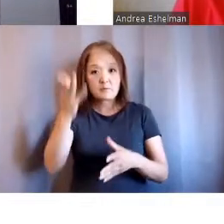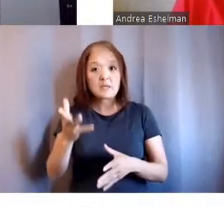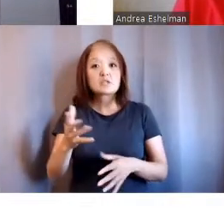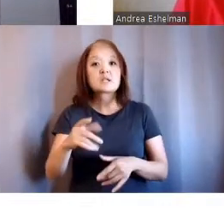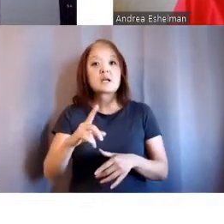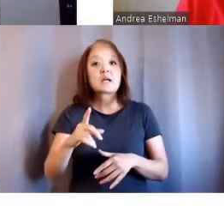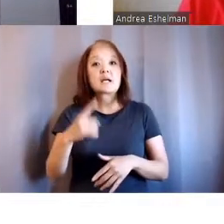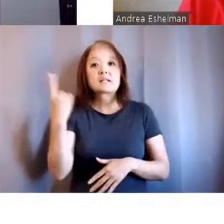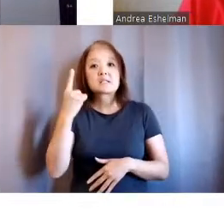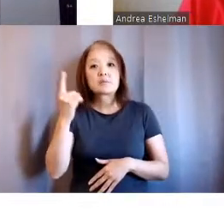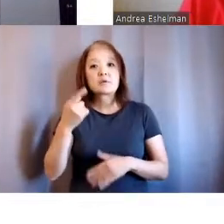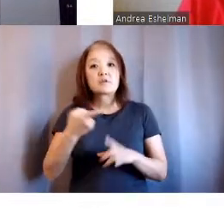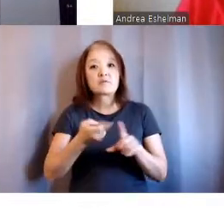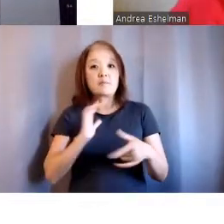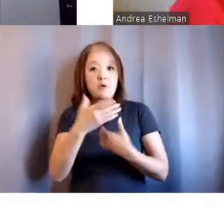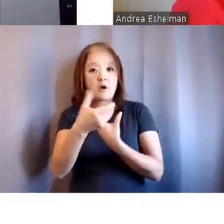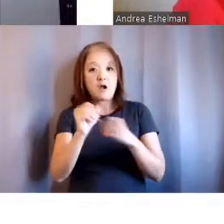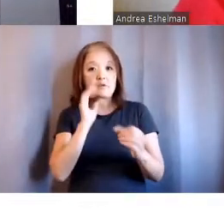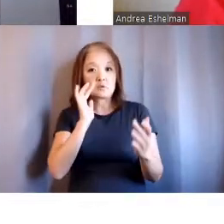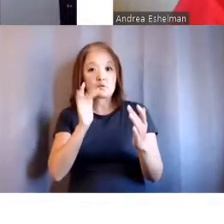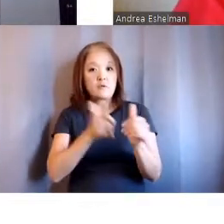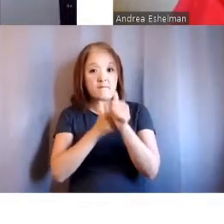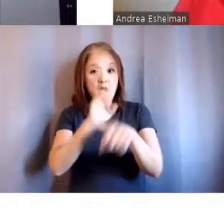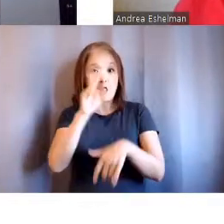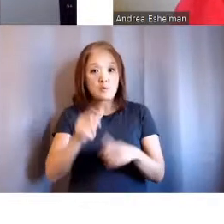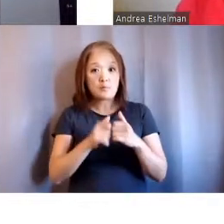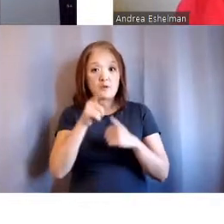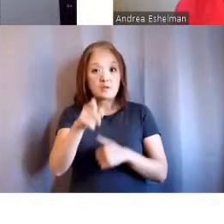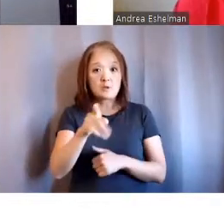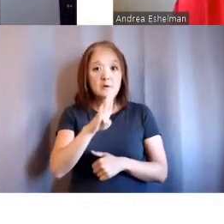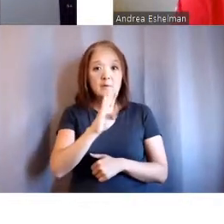you. You can also reach us at